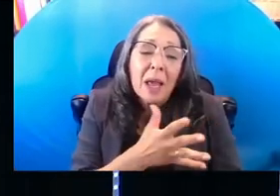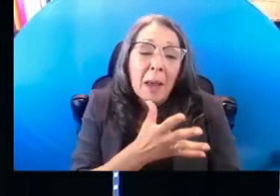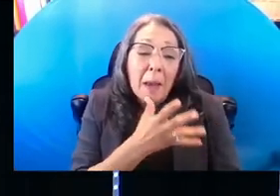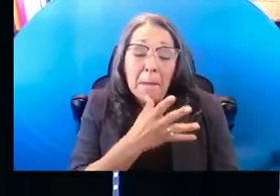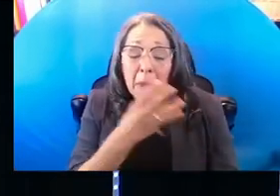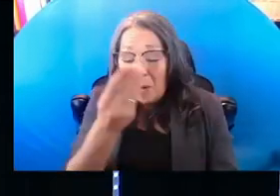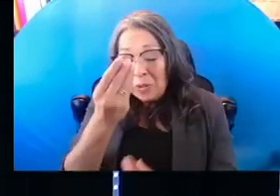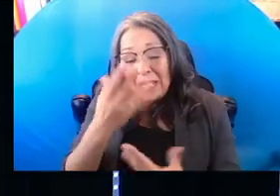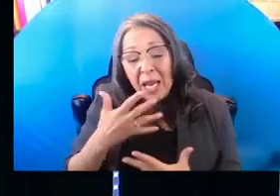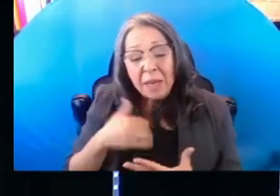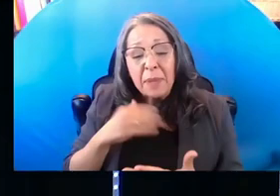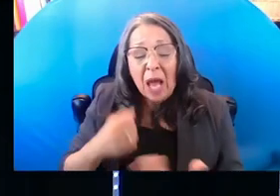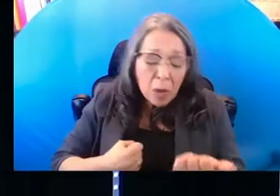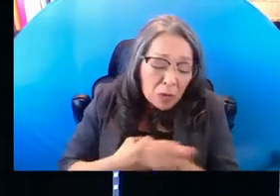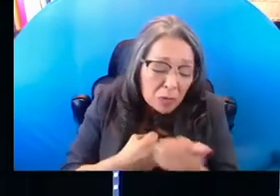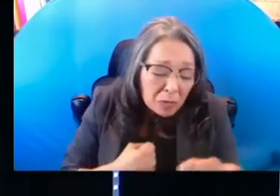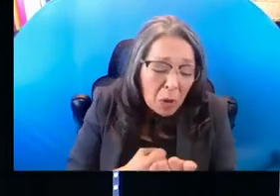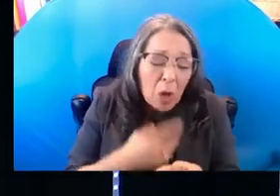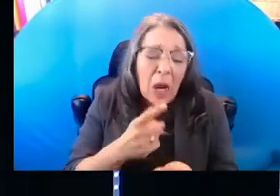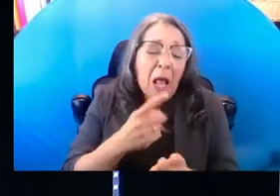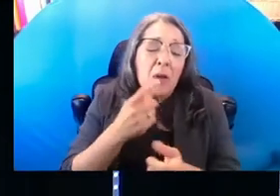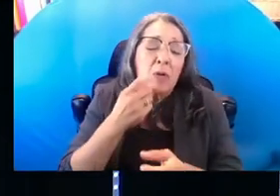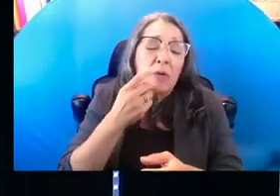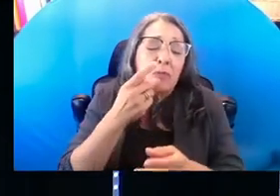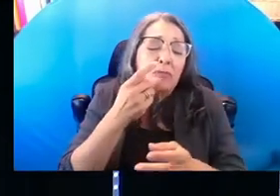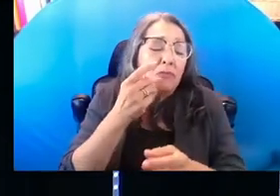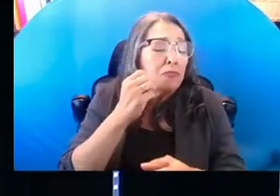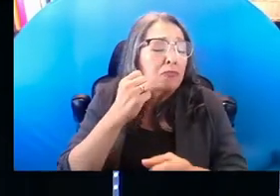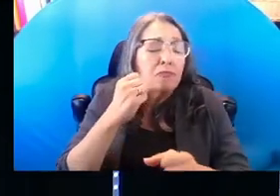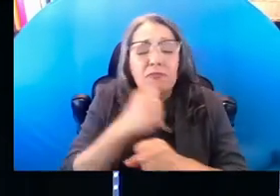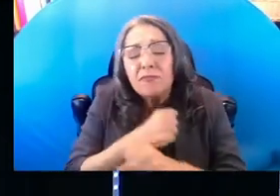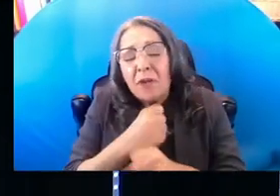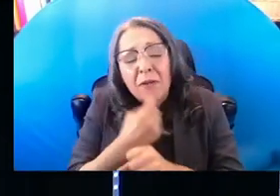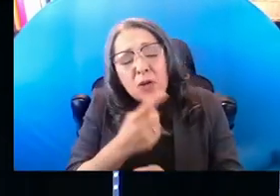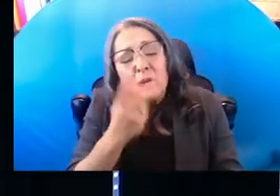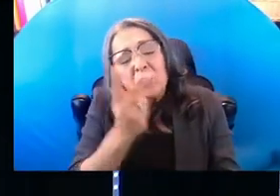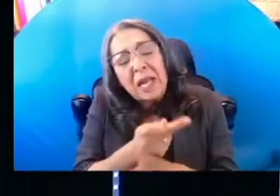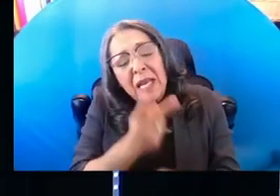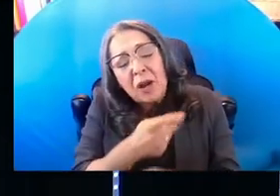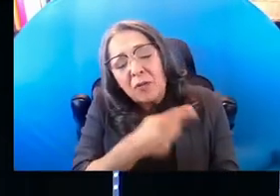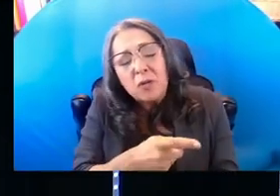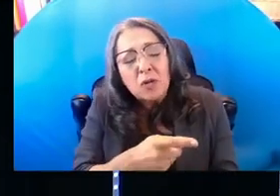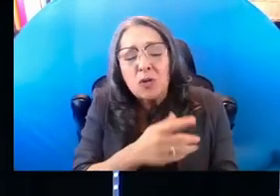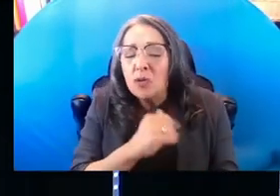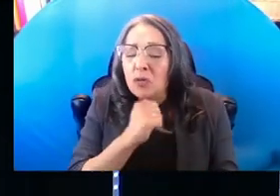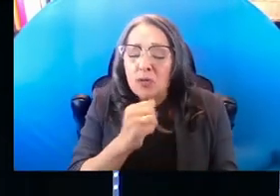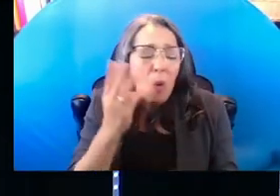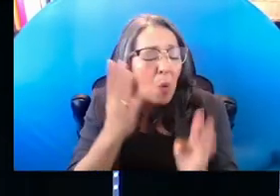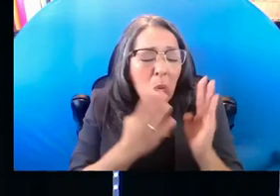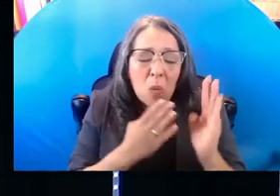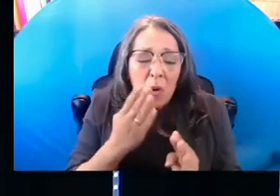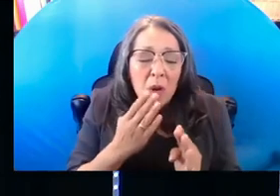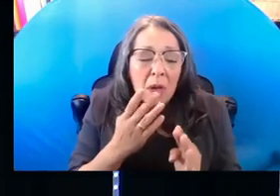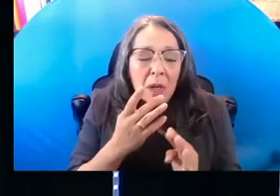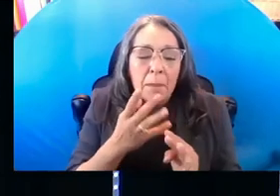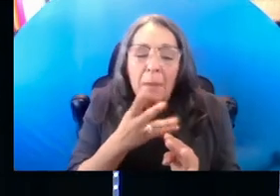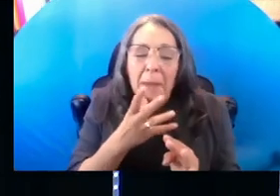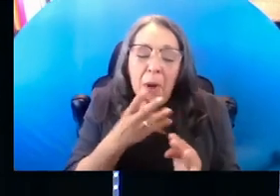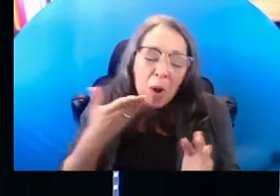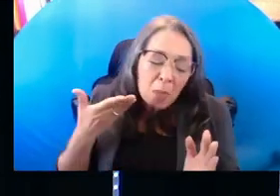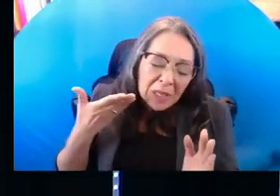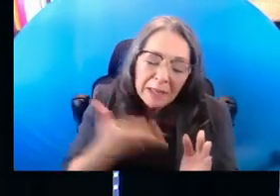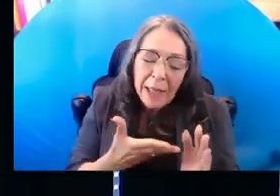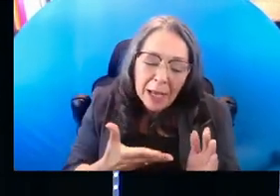me, and that she was going to fight for me, and she was going to take care of me, and that I had nothing to worry about. She was there.